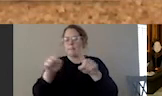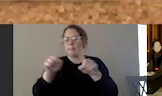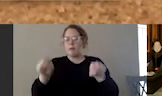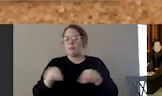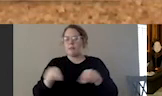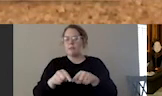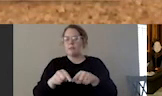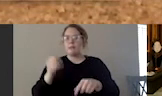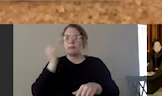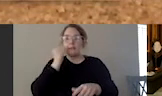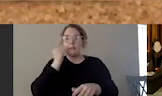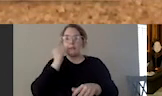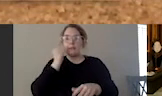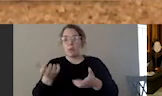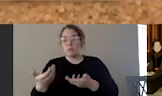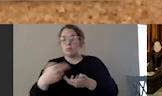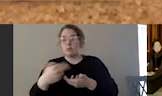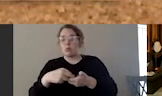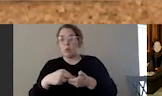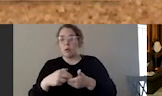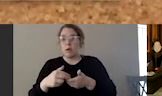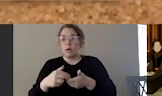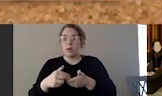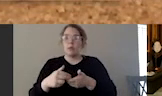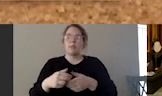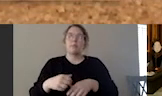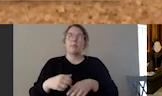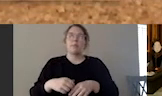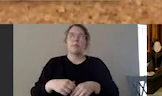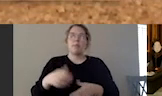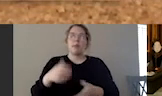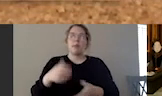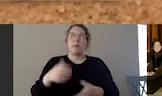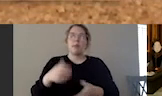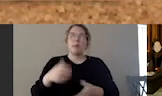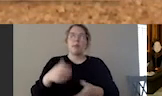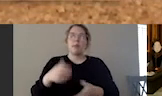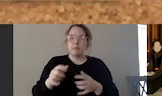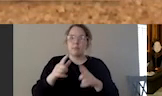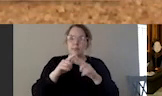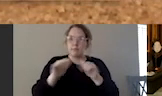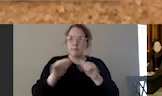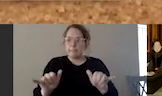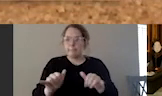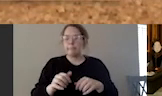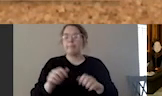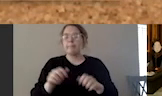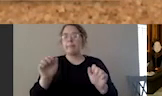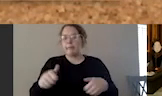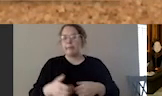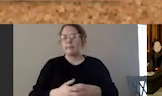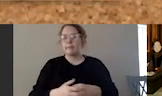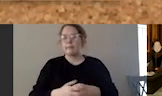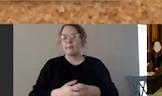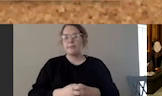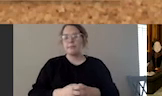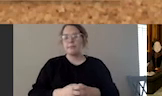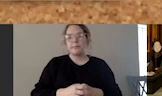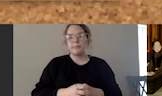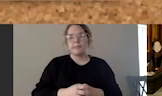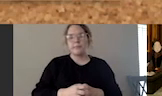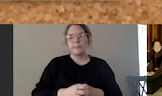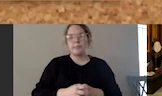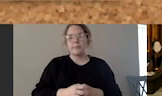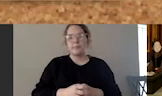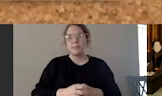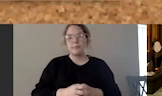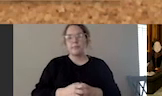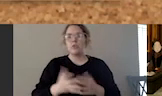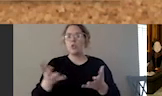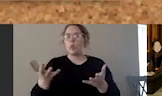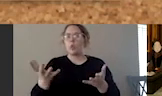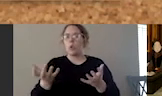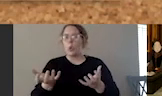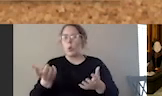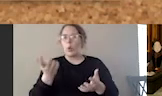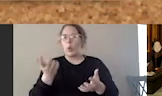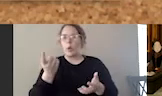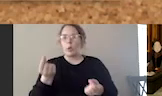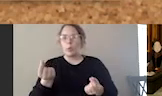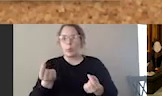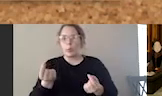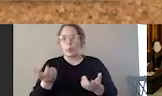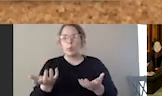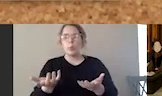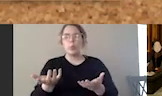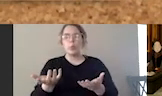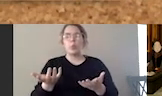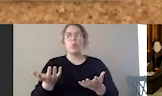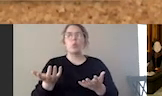along, that's perfect. You can do that. And what you want to do, once you're here, you can